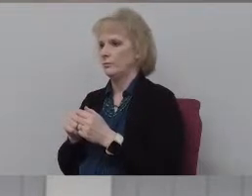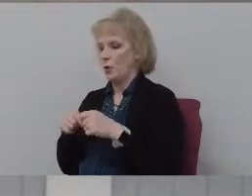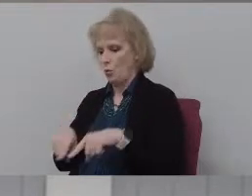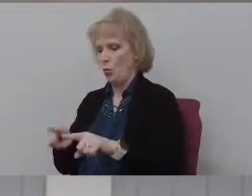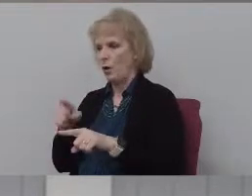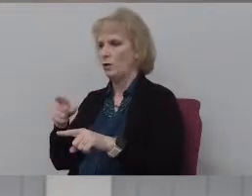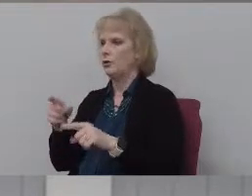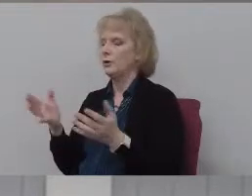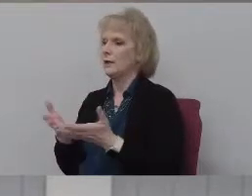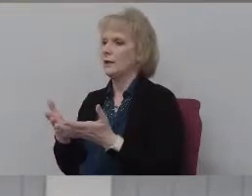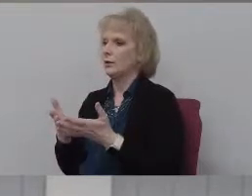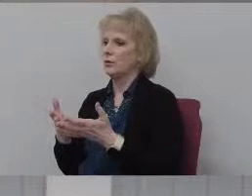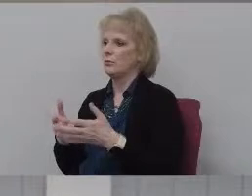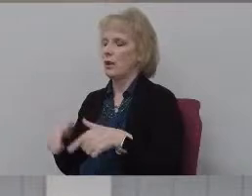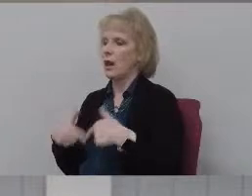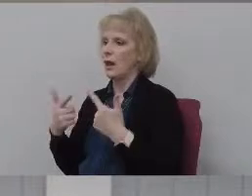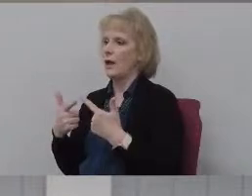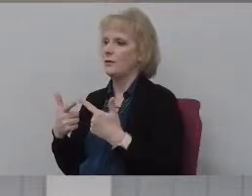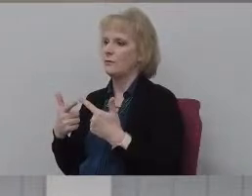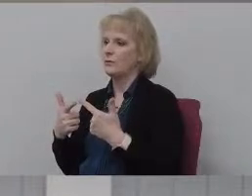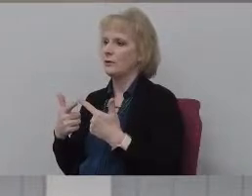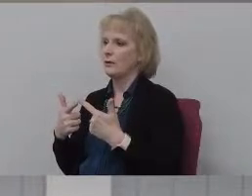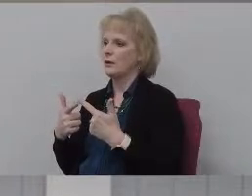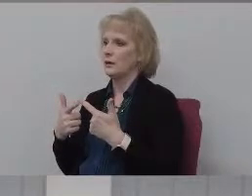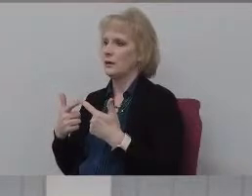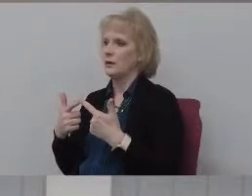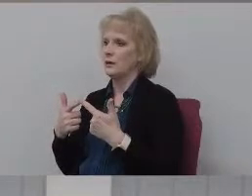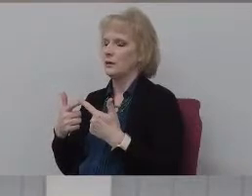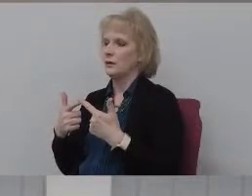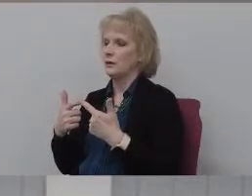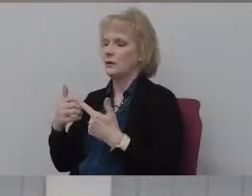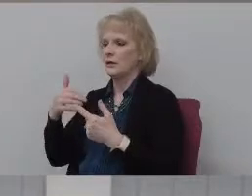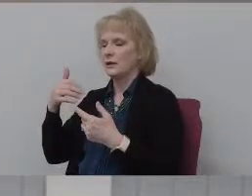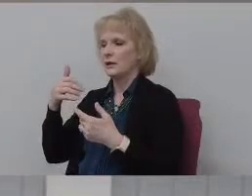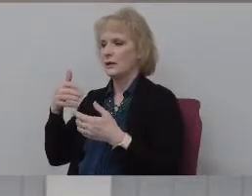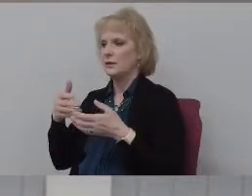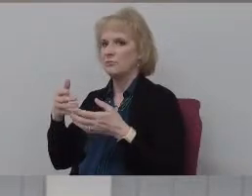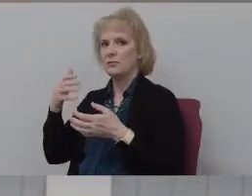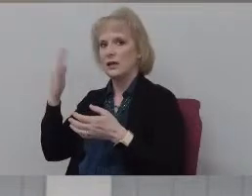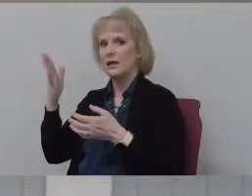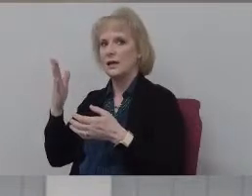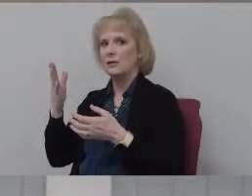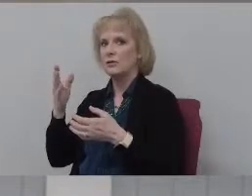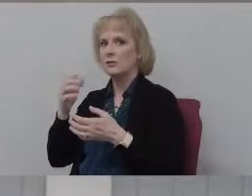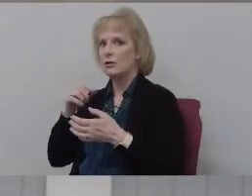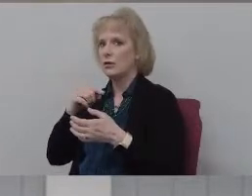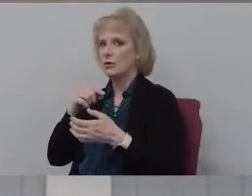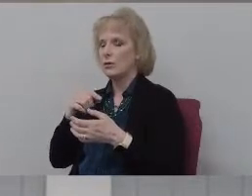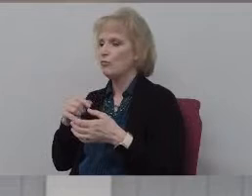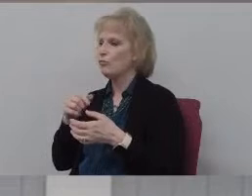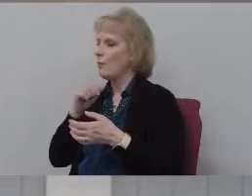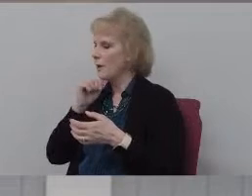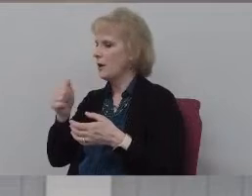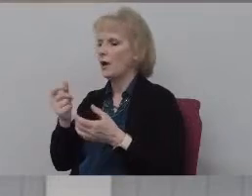While you're here, alive, He's probably not going to do it, probably going to tell you to do it.